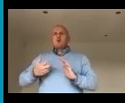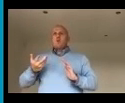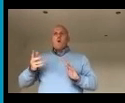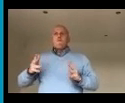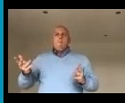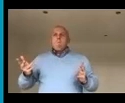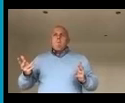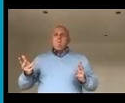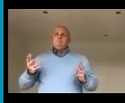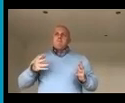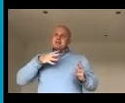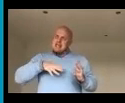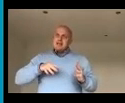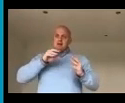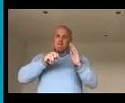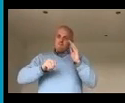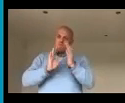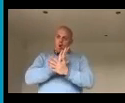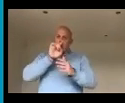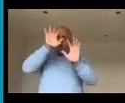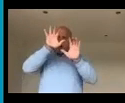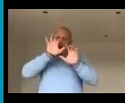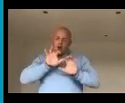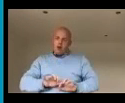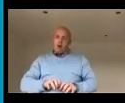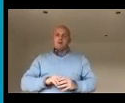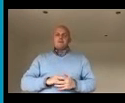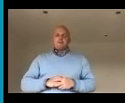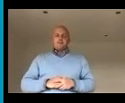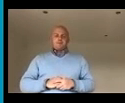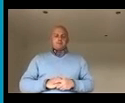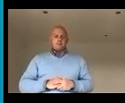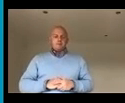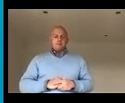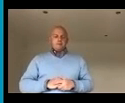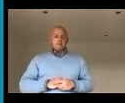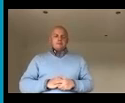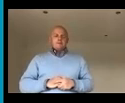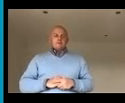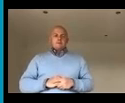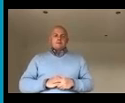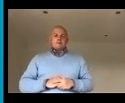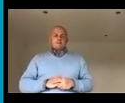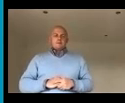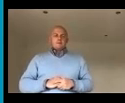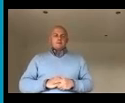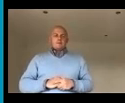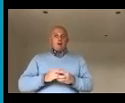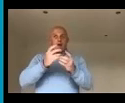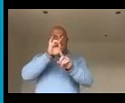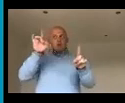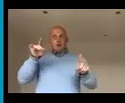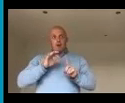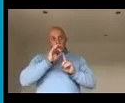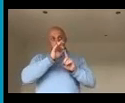coming from. We get a lot of calls from people saying it won't let me submit, and it's always a case of, right, just make sure all of the numbers are in